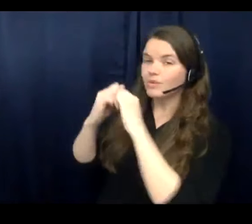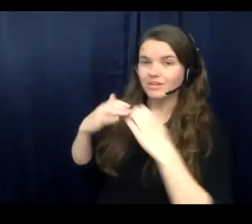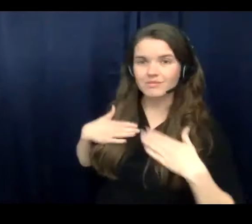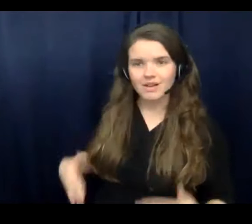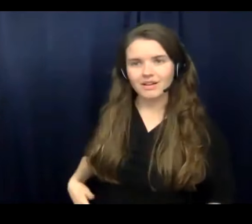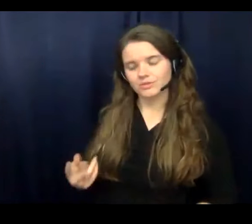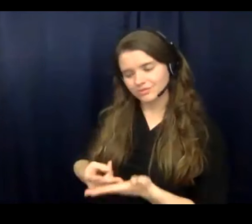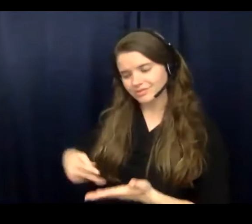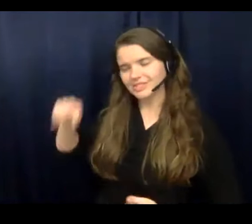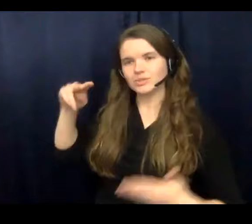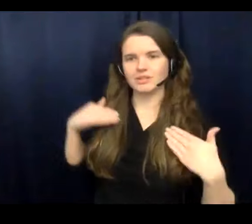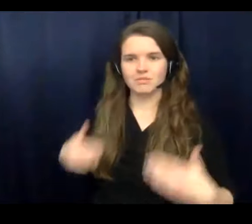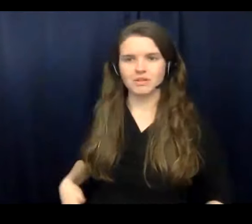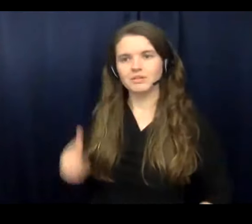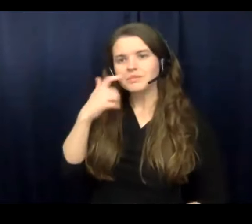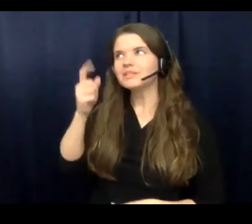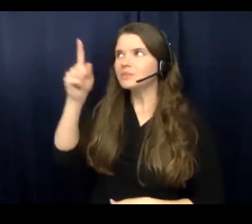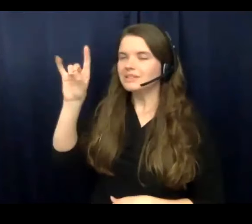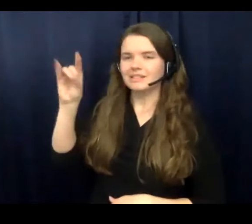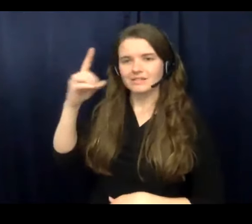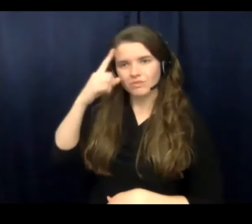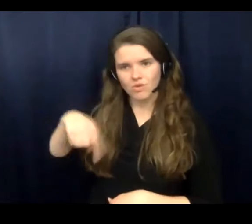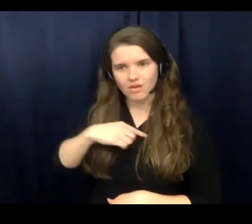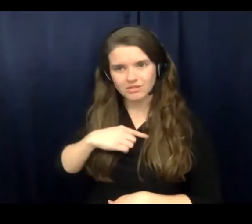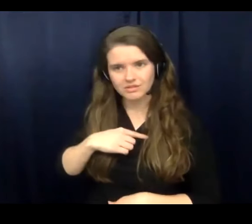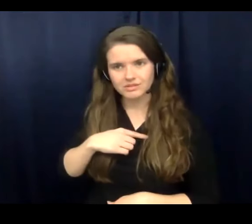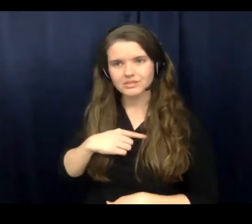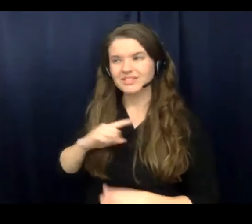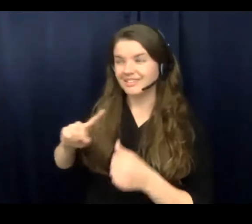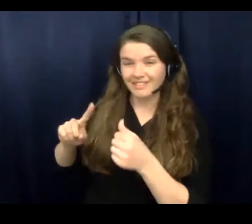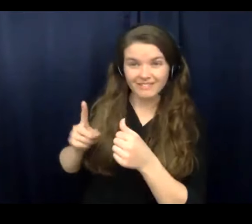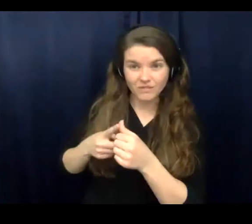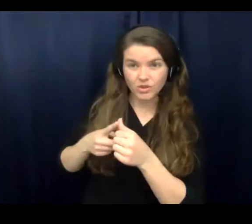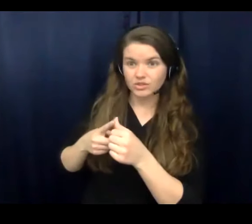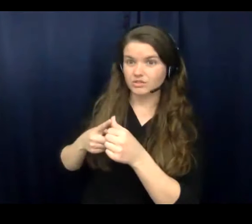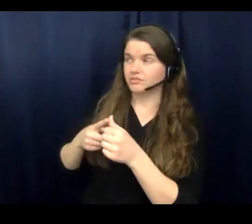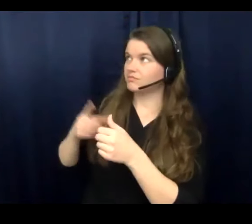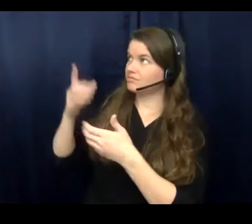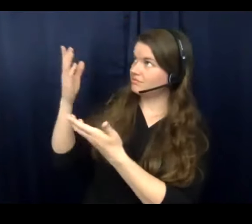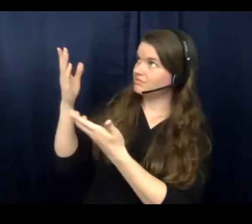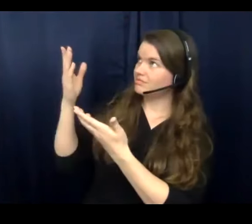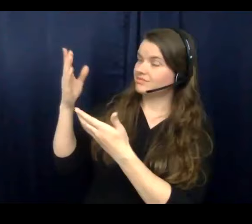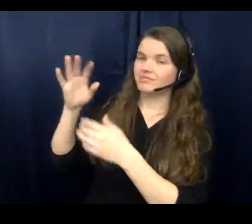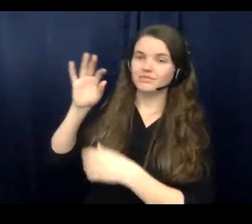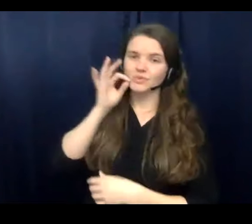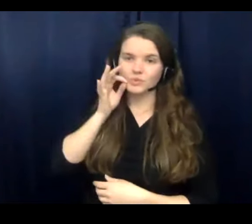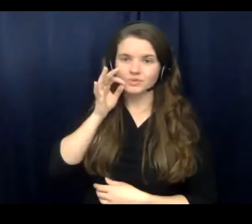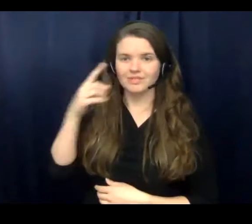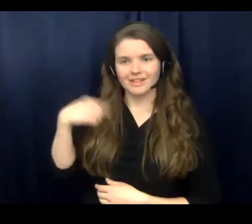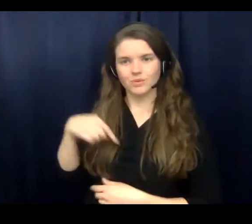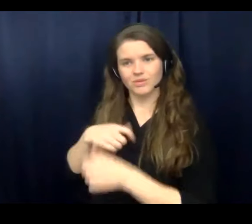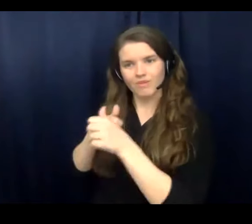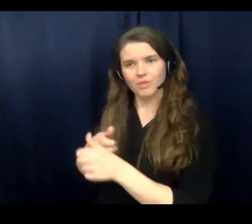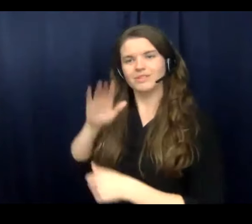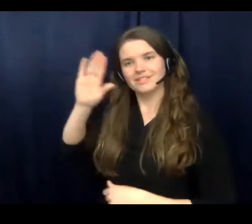resurrected body, because of what he did on our behalf. He was the first fruit to come, and we are those that are following his people,